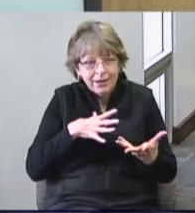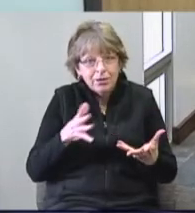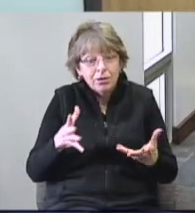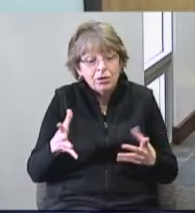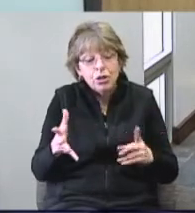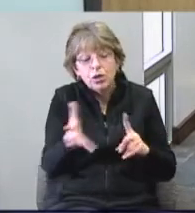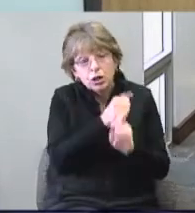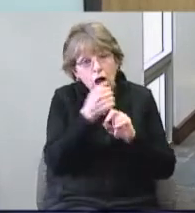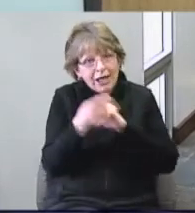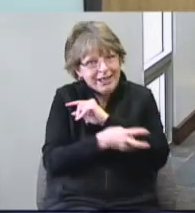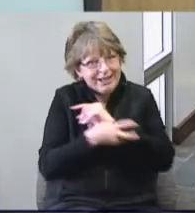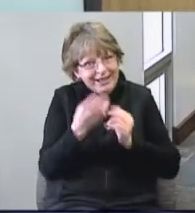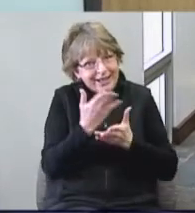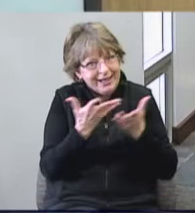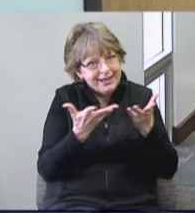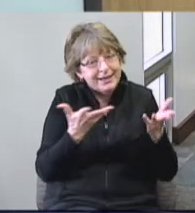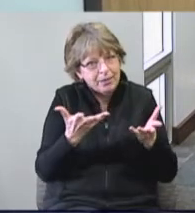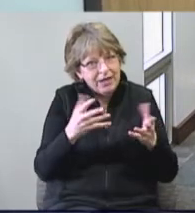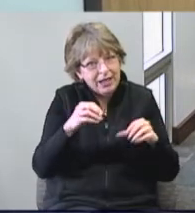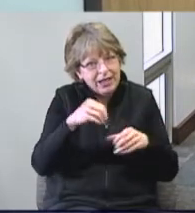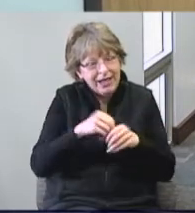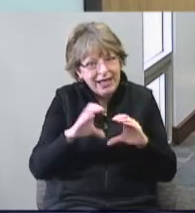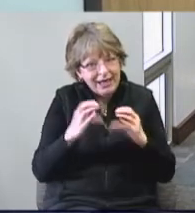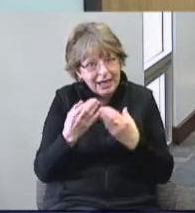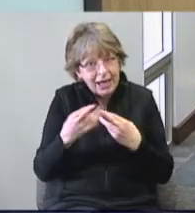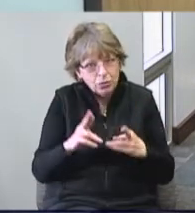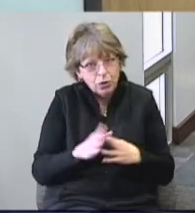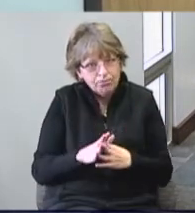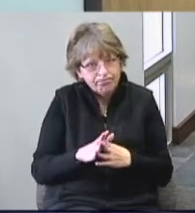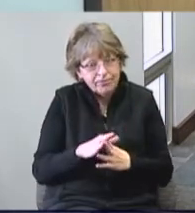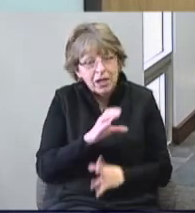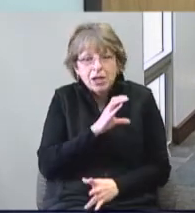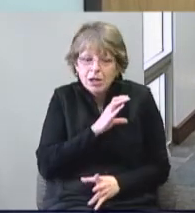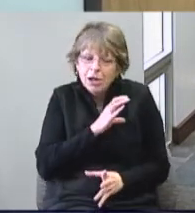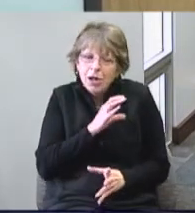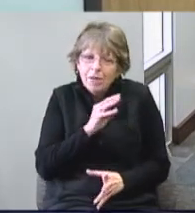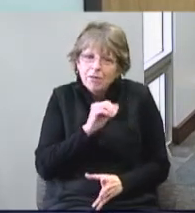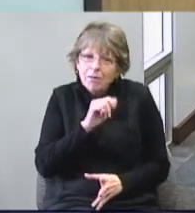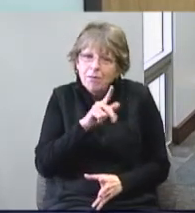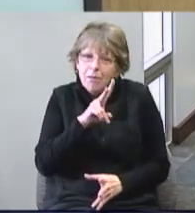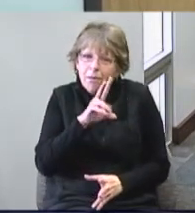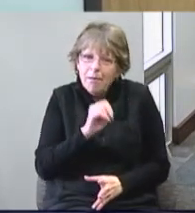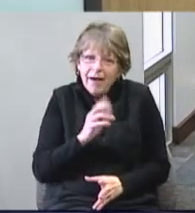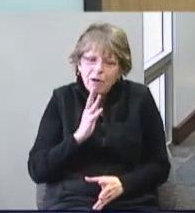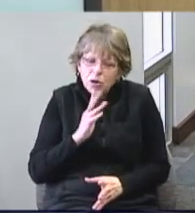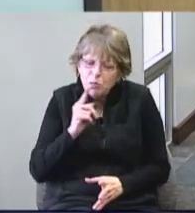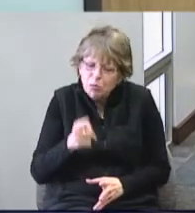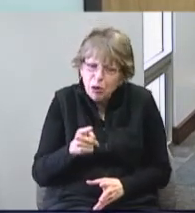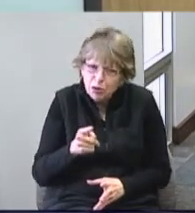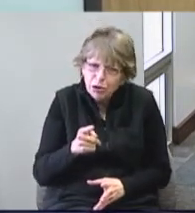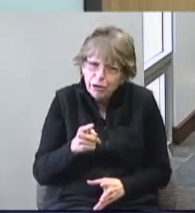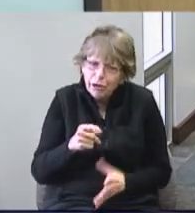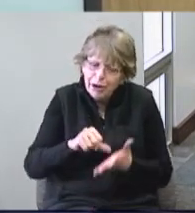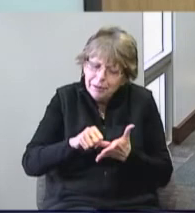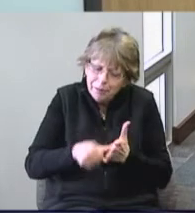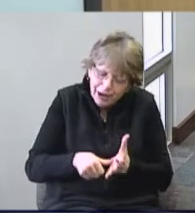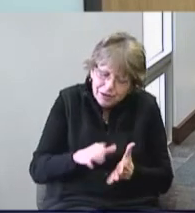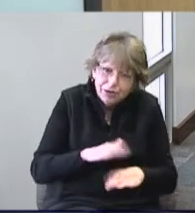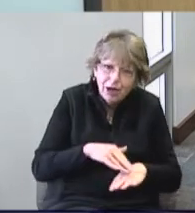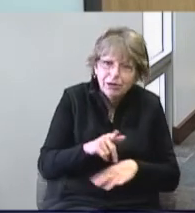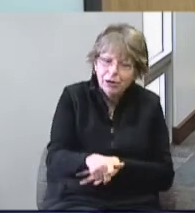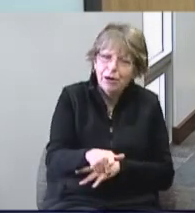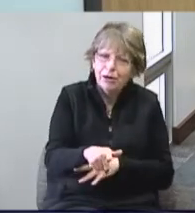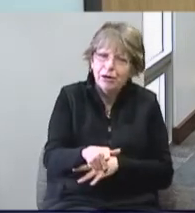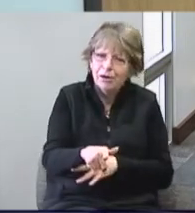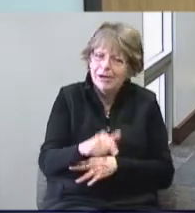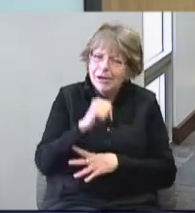classroom. Officer Malvo spoke with that young lady and told her the importance of not stealing, and he promised